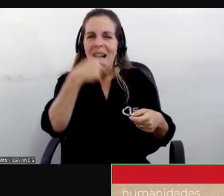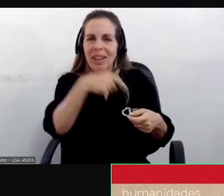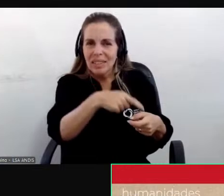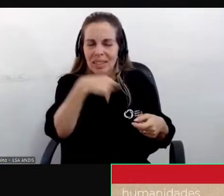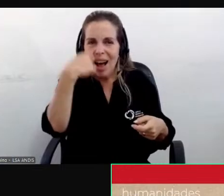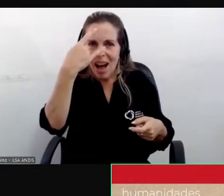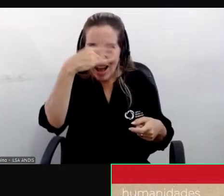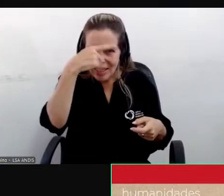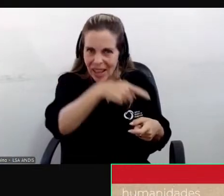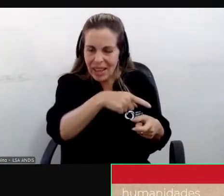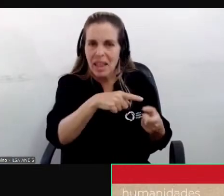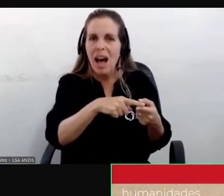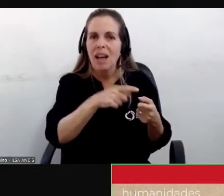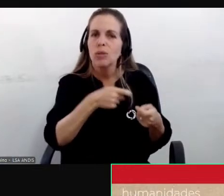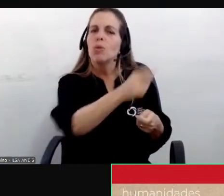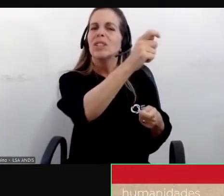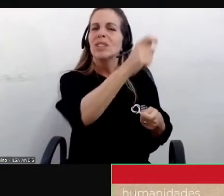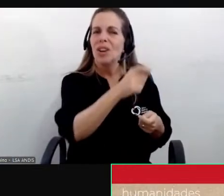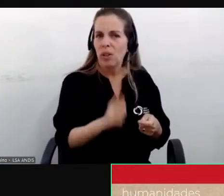Pereira workers